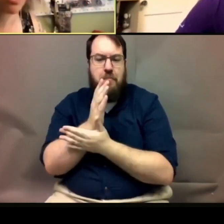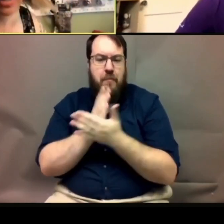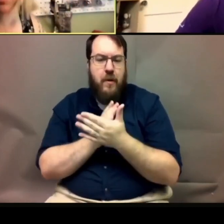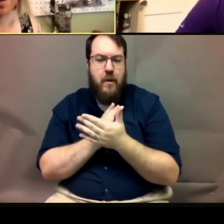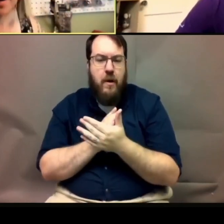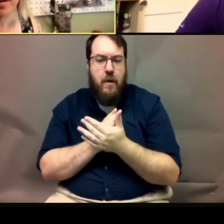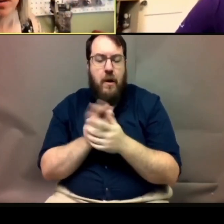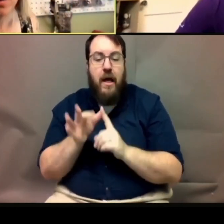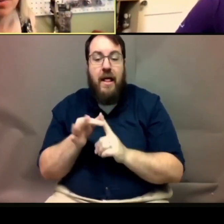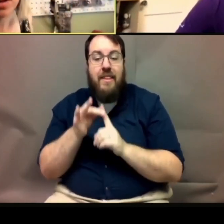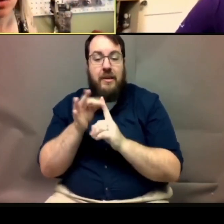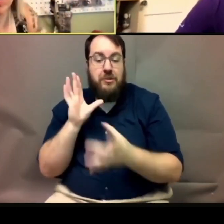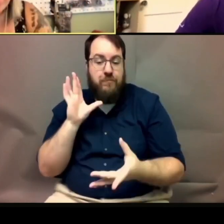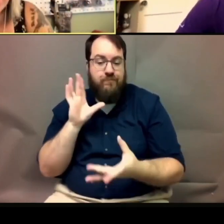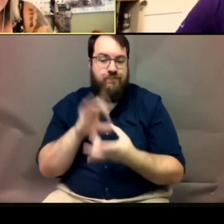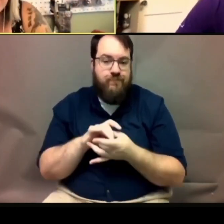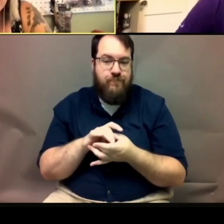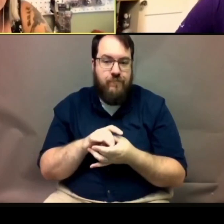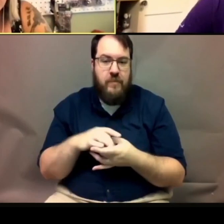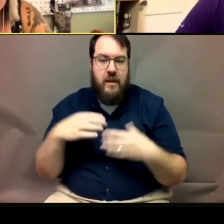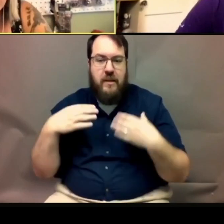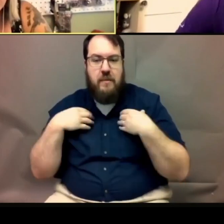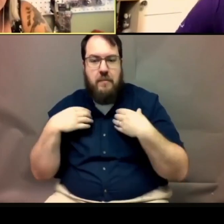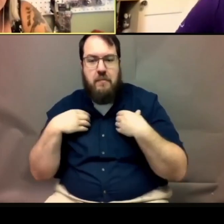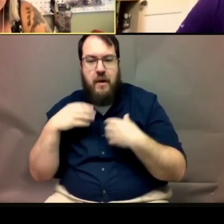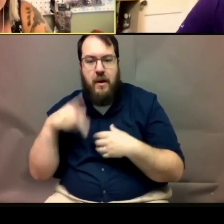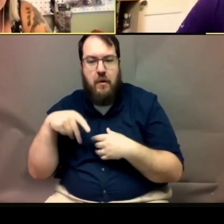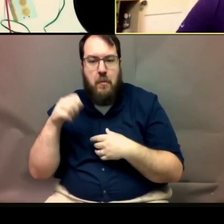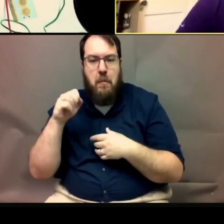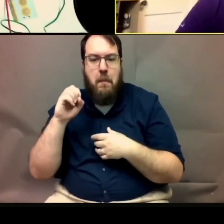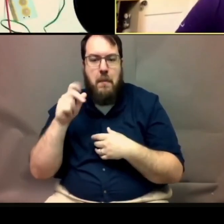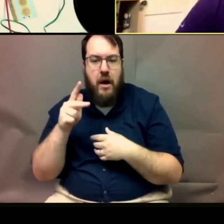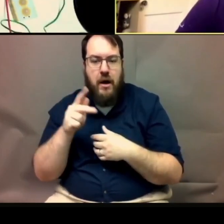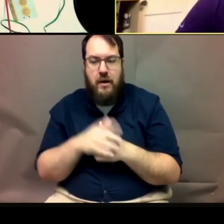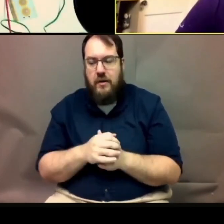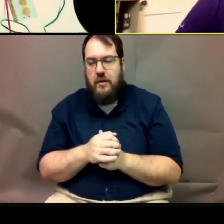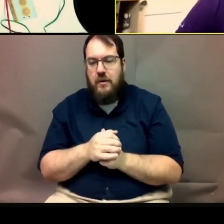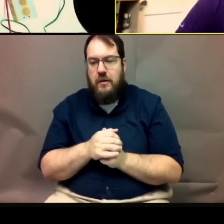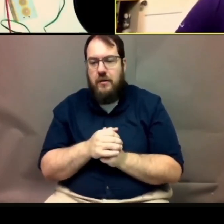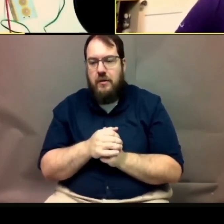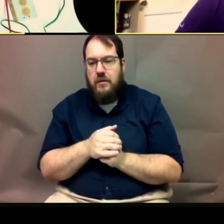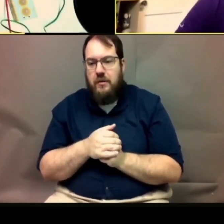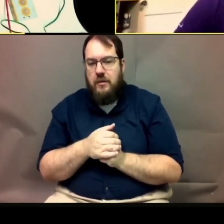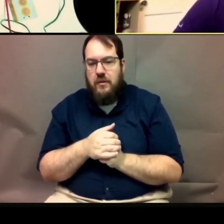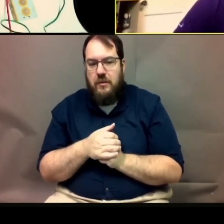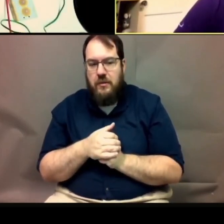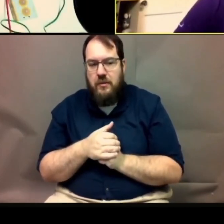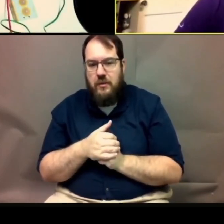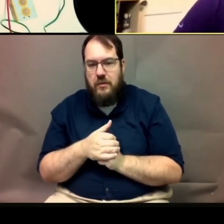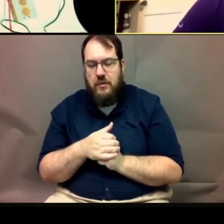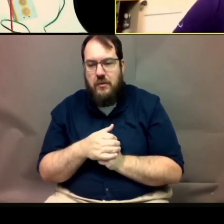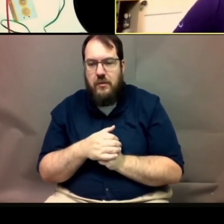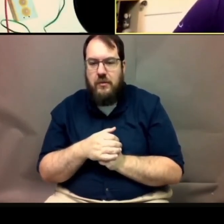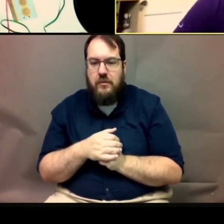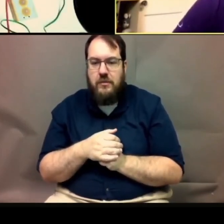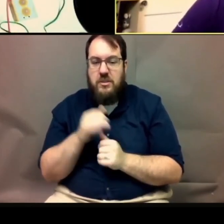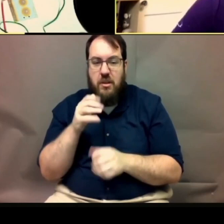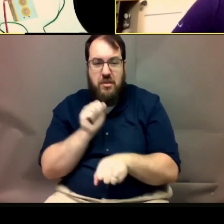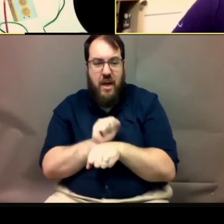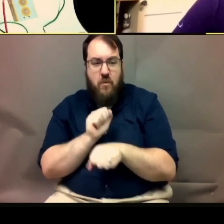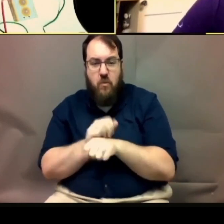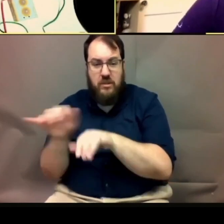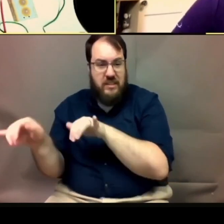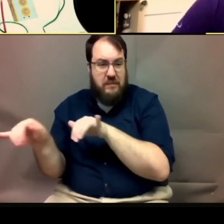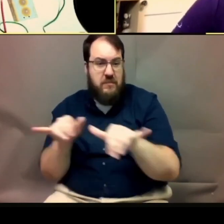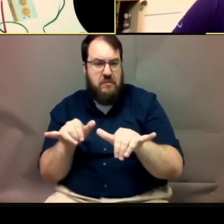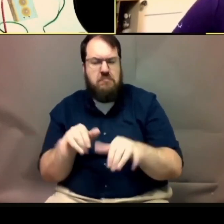add this backpack. So let me show the backpack again. I think maybe what the person is asking is, that not what they does it mean? work the same as everything else? And I Oh yeah,